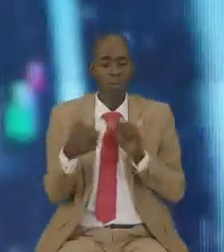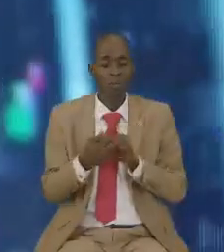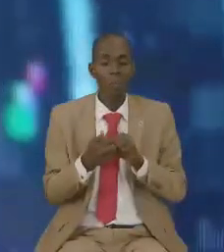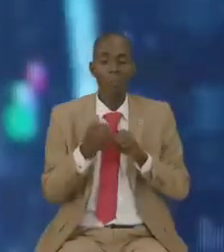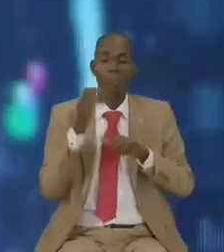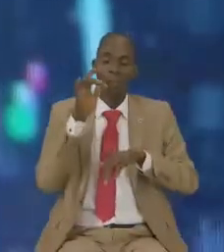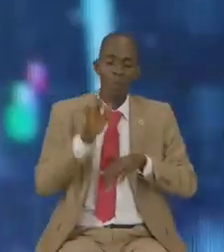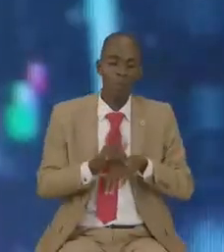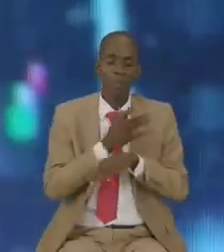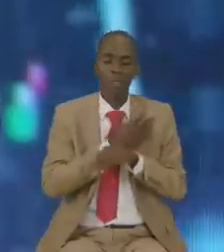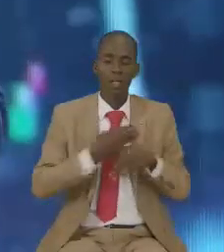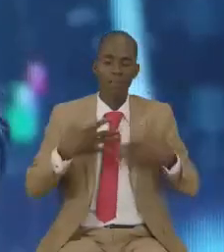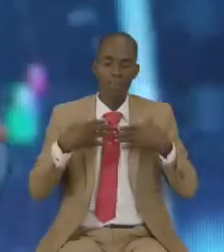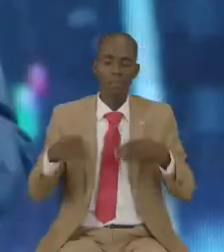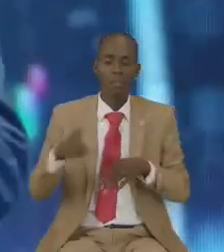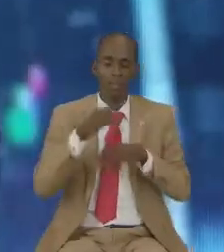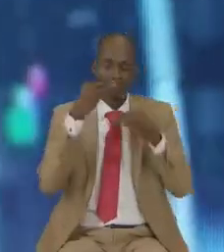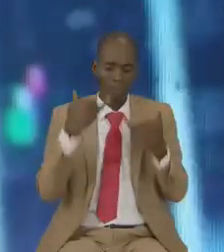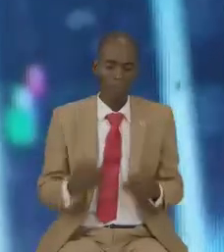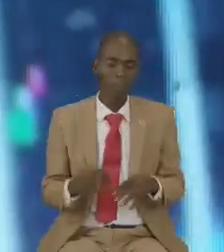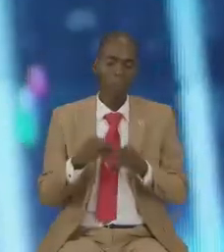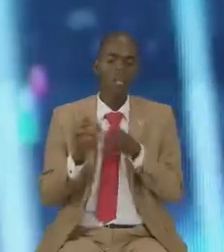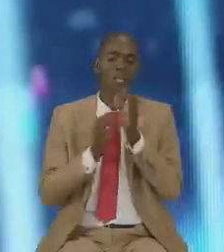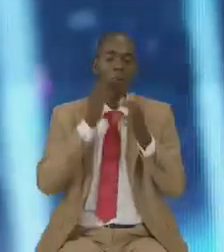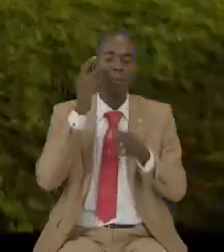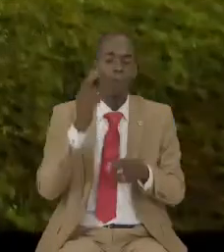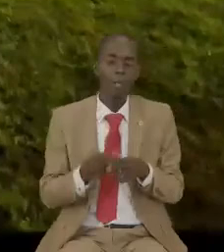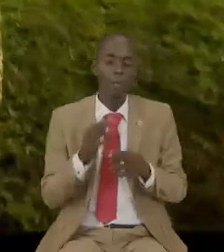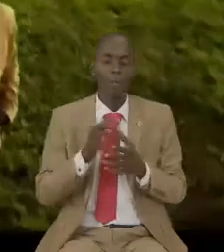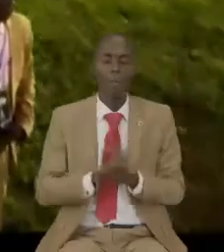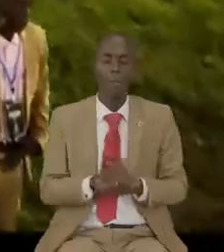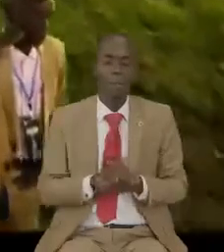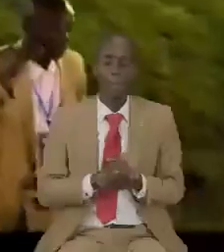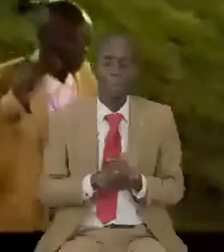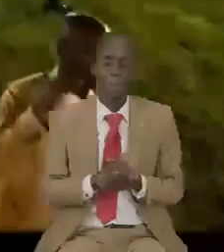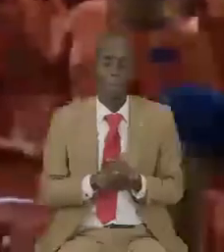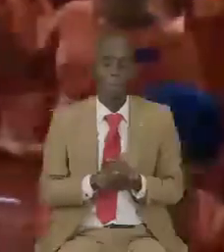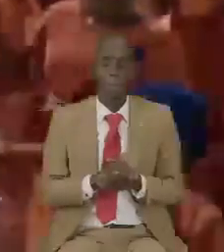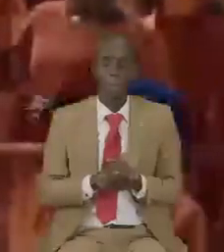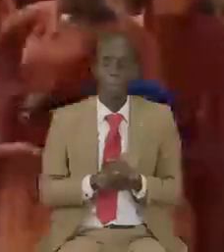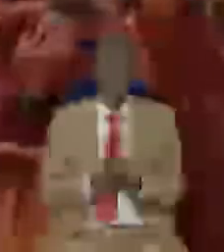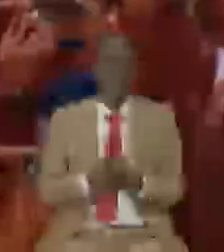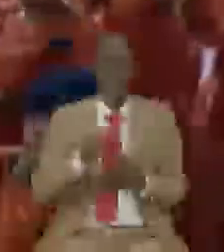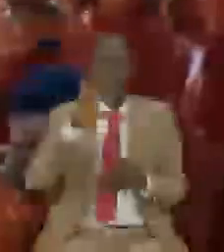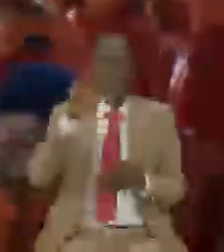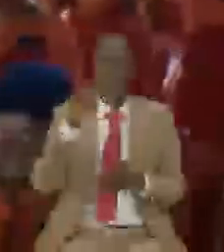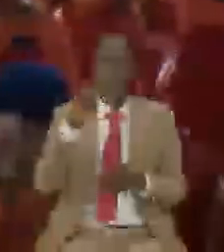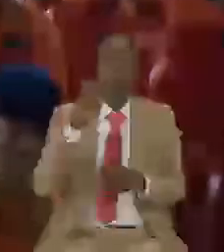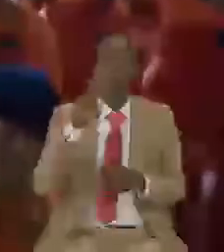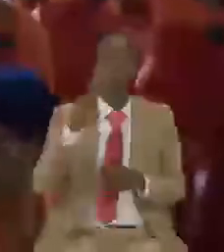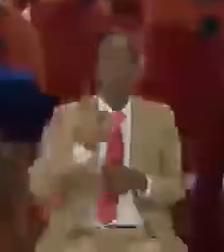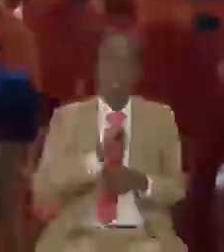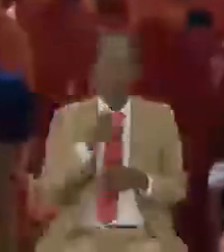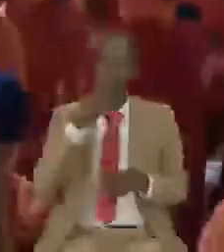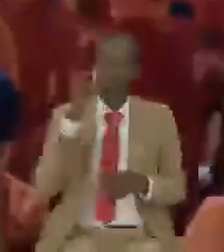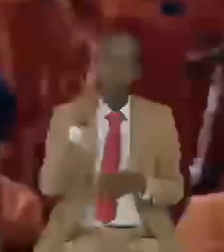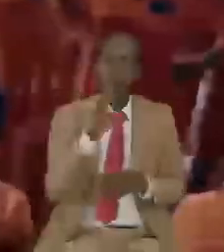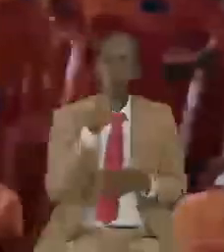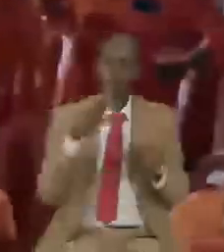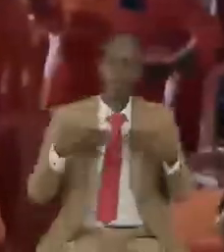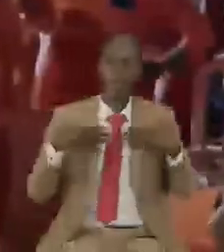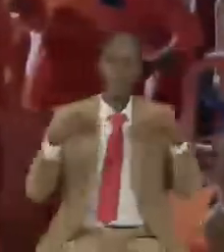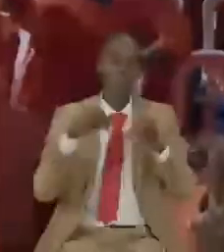and heal them now in Jesus' name. Yeah. Cancer, I command, be healed